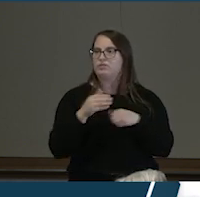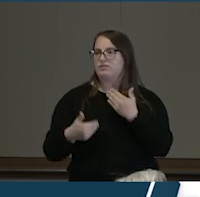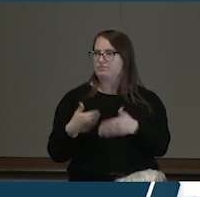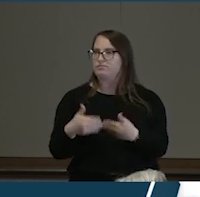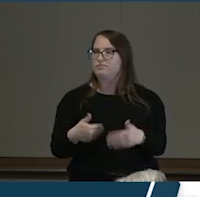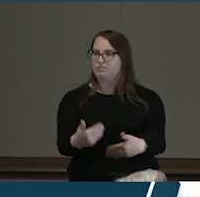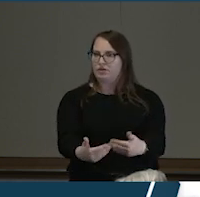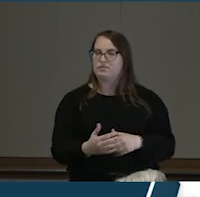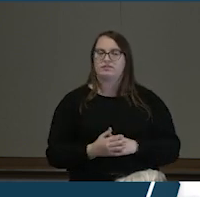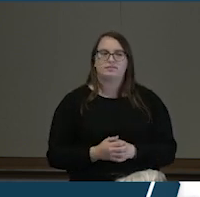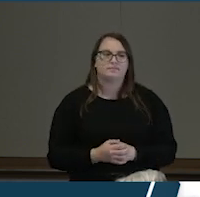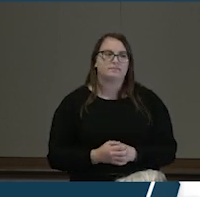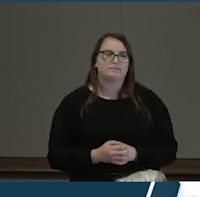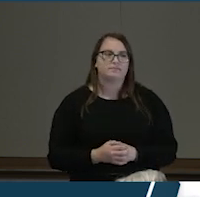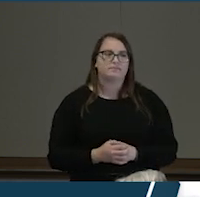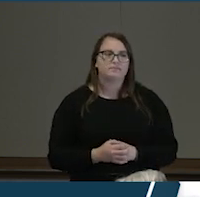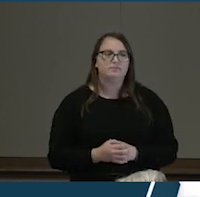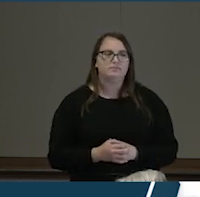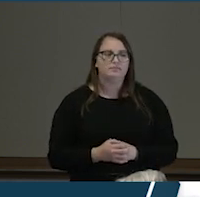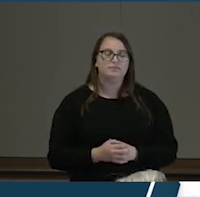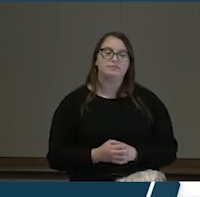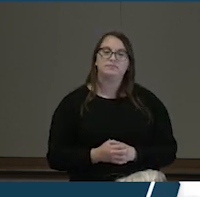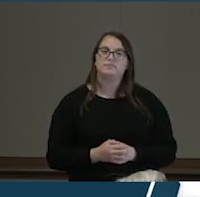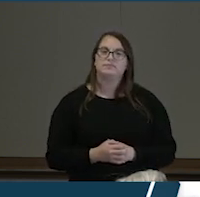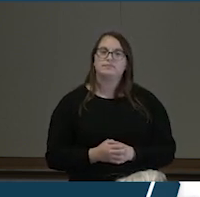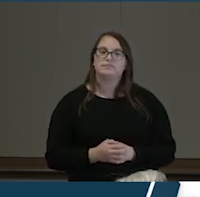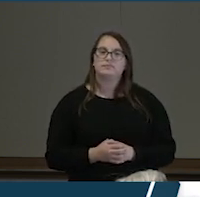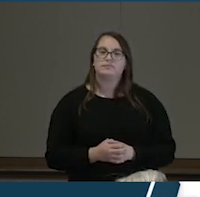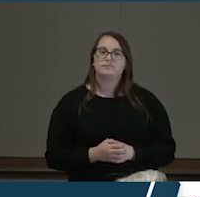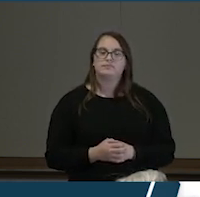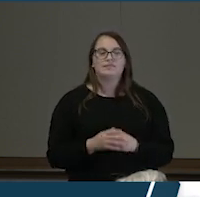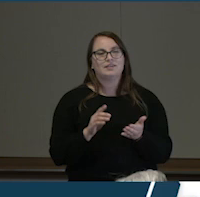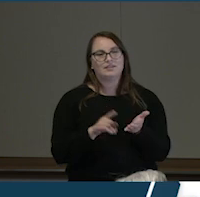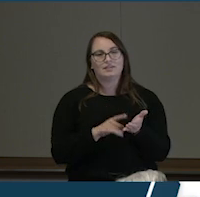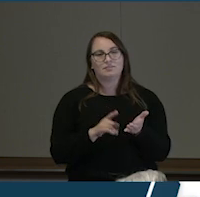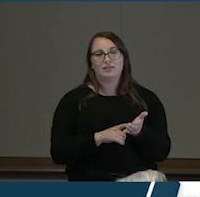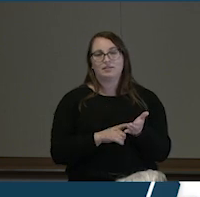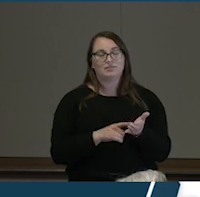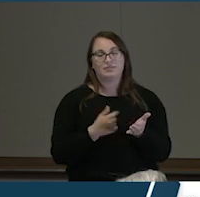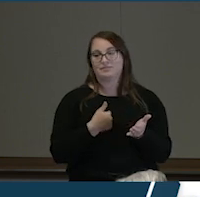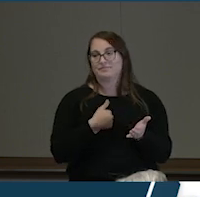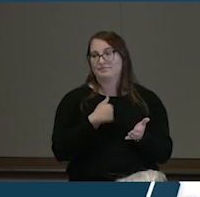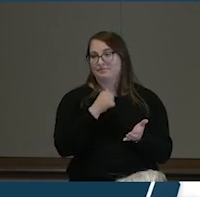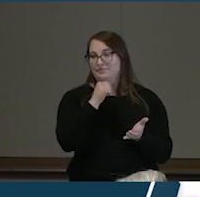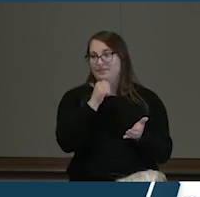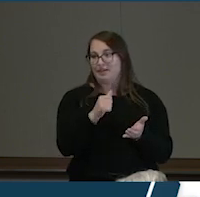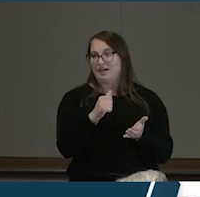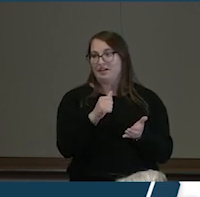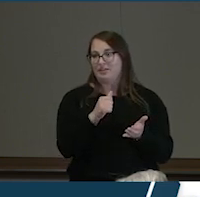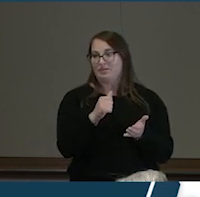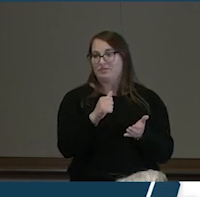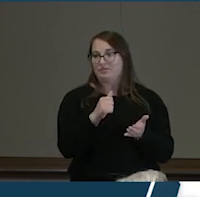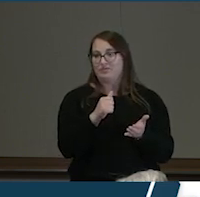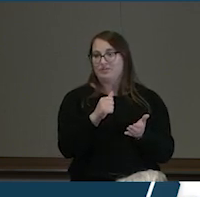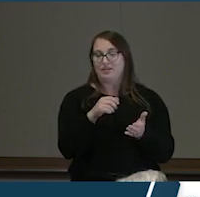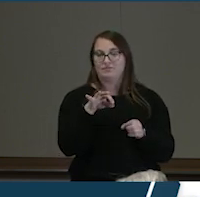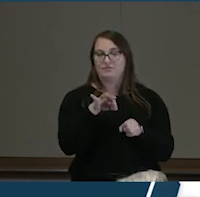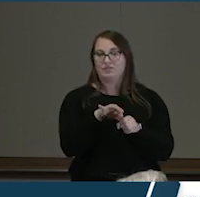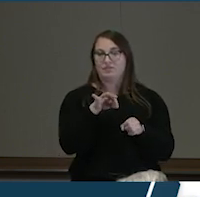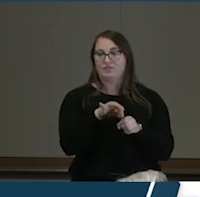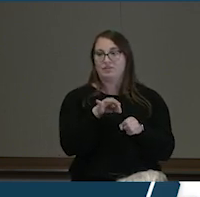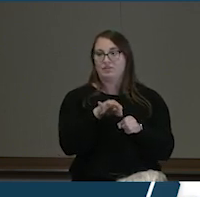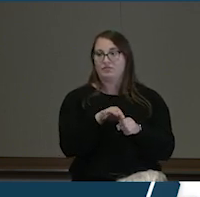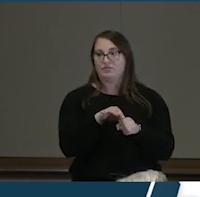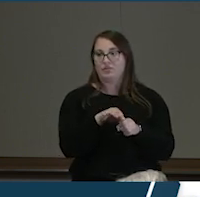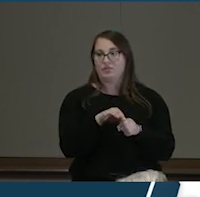Sometimes I do not vote party line often. I look to see who